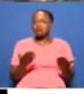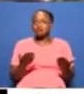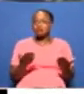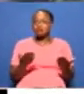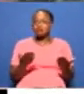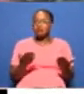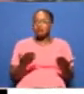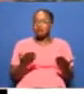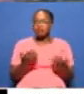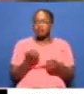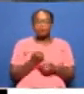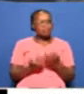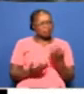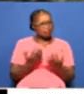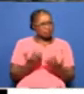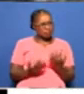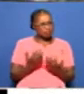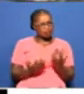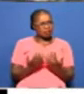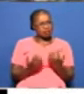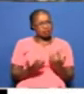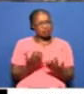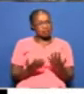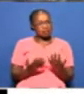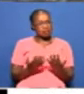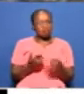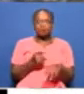kazi ya kushamusha. Sasa wakati